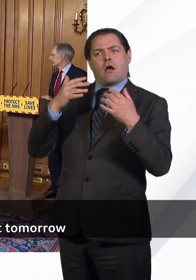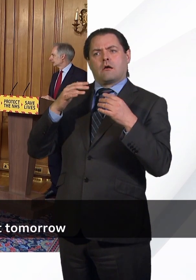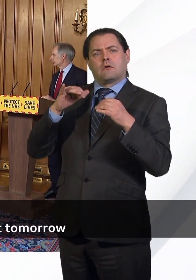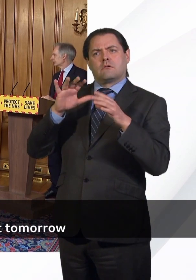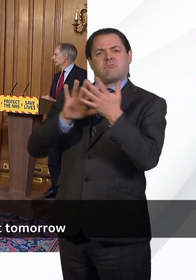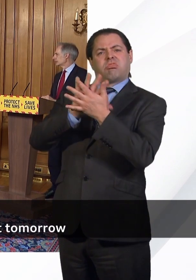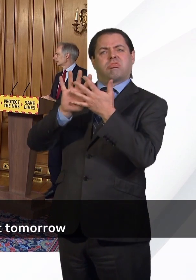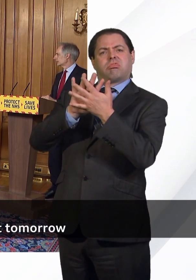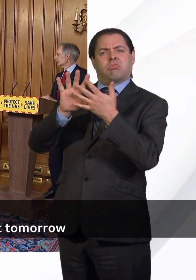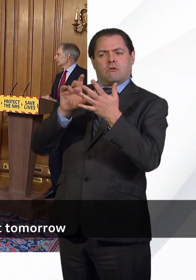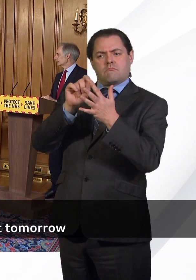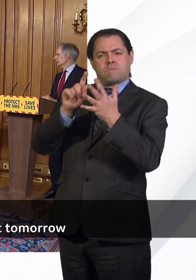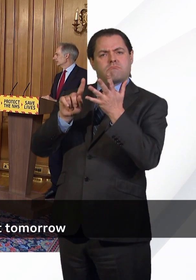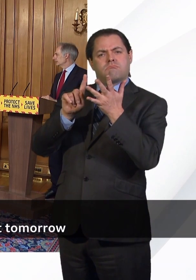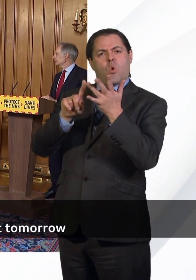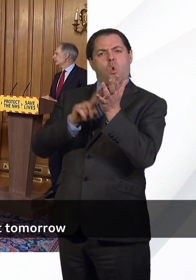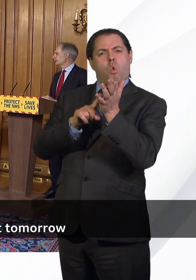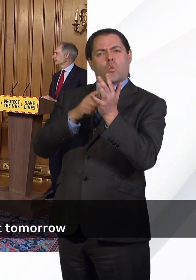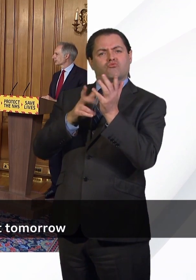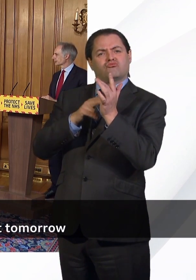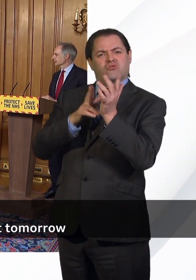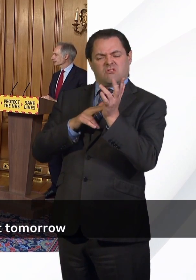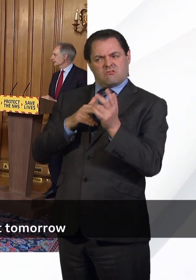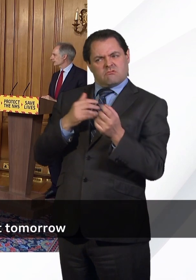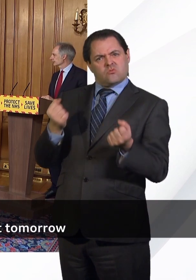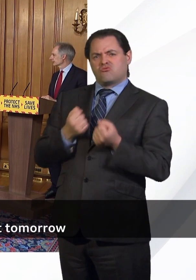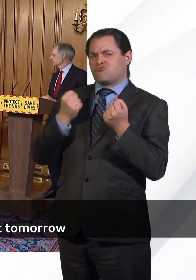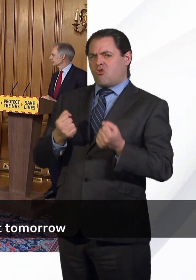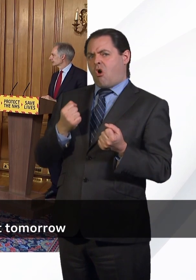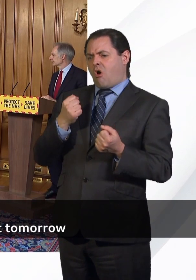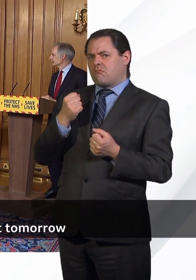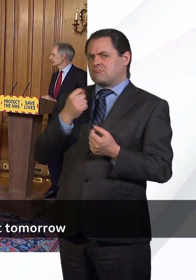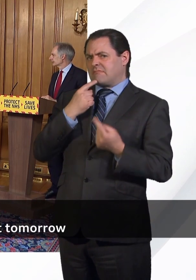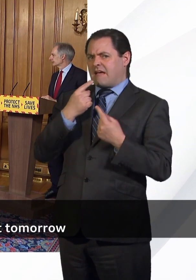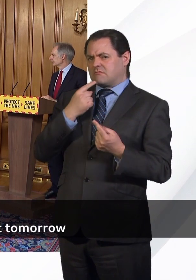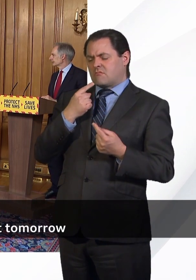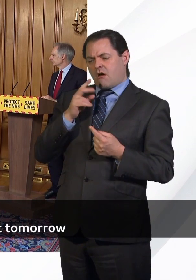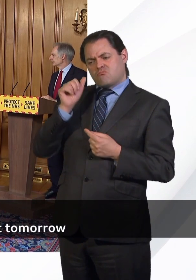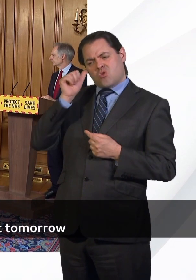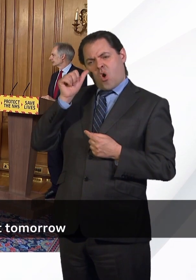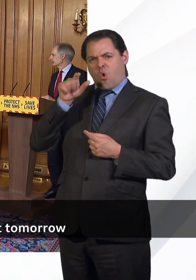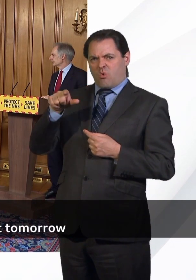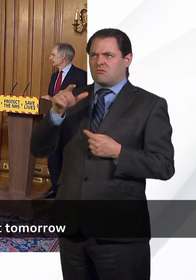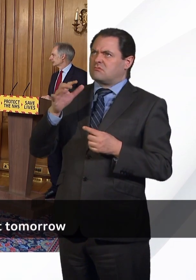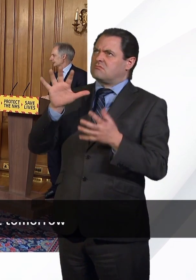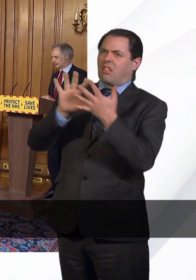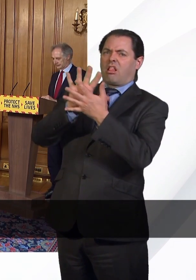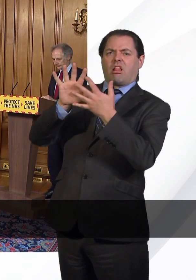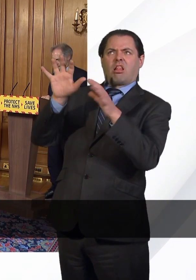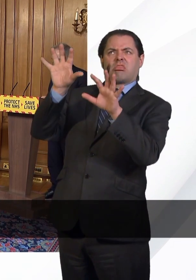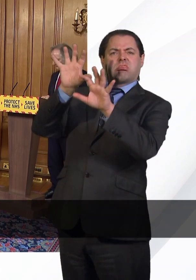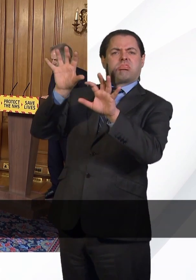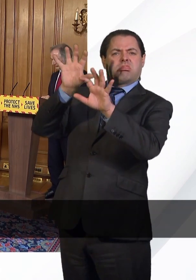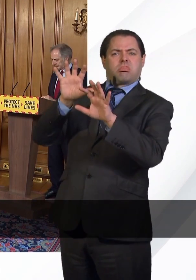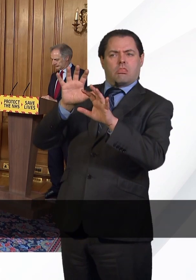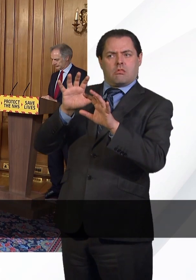we already have very solid data that air pollution contributes to a whole range